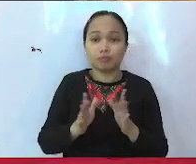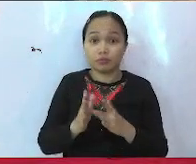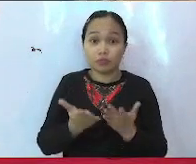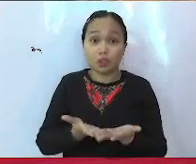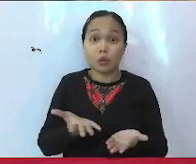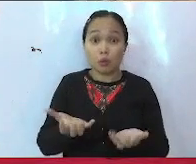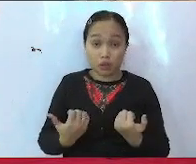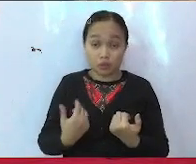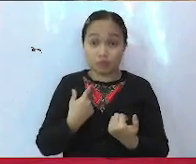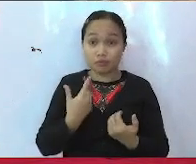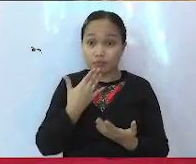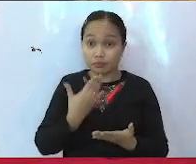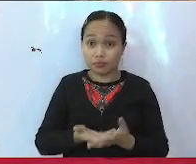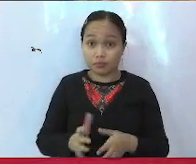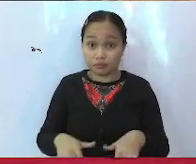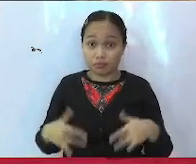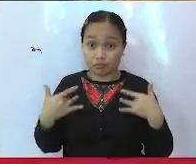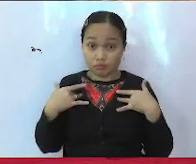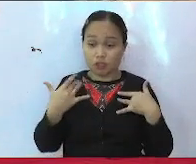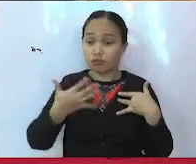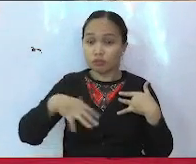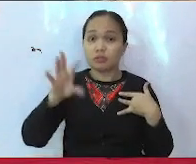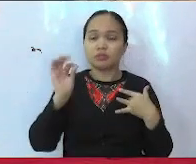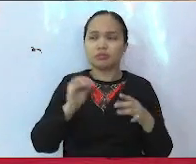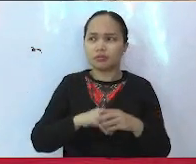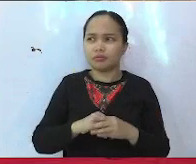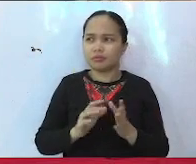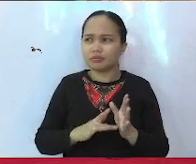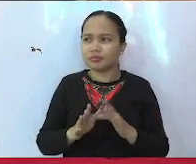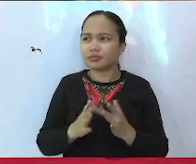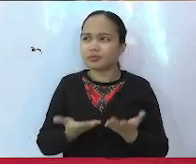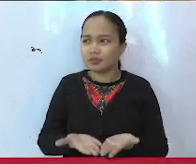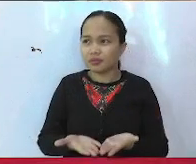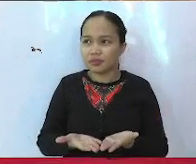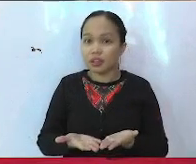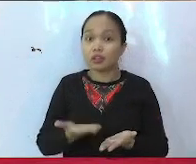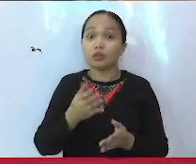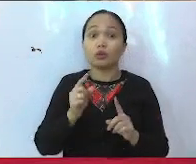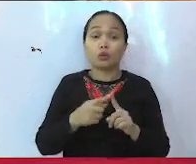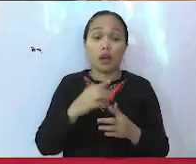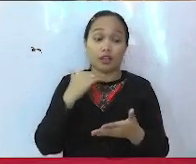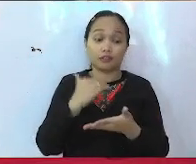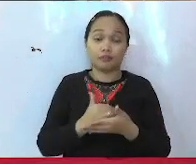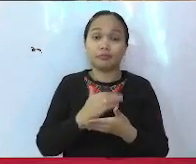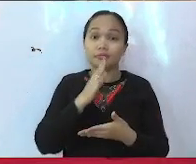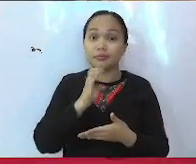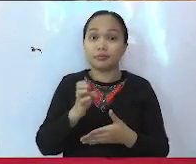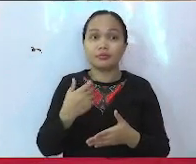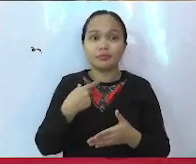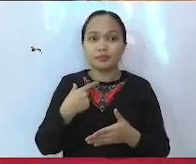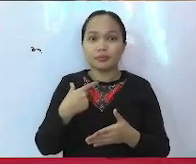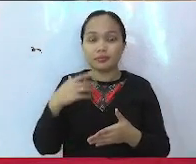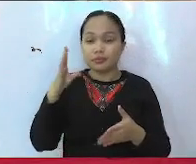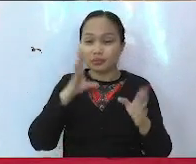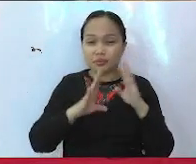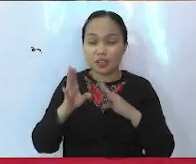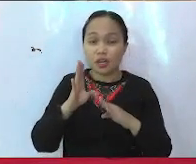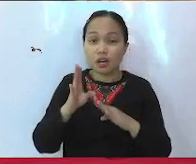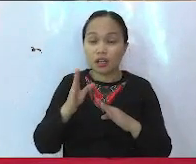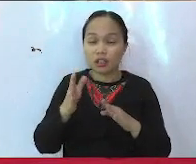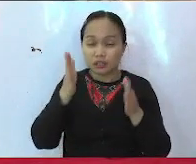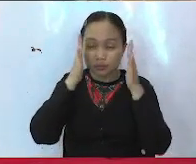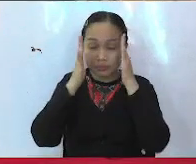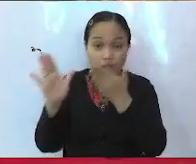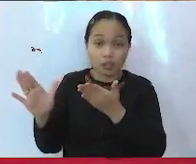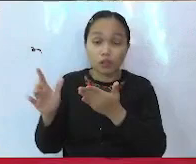young people? You're going to find it right That's here. Right. Pastor Hill said to avoid being sidetracked is to stay in the right track.